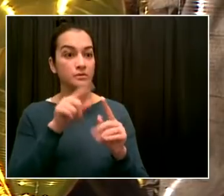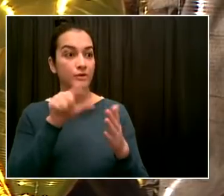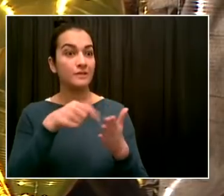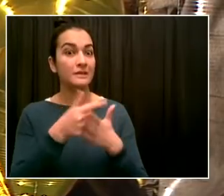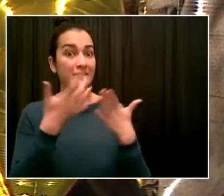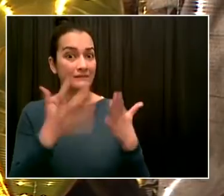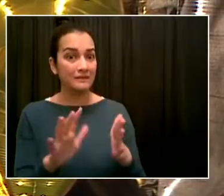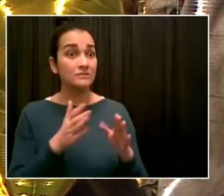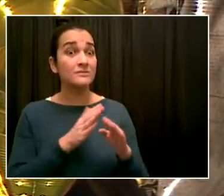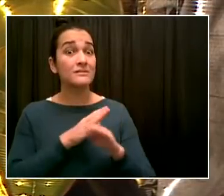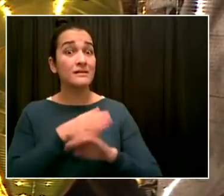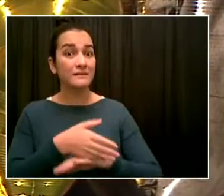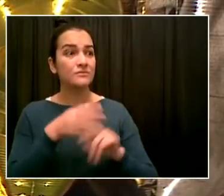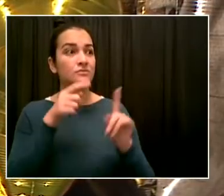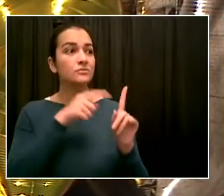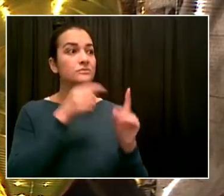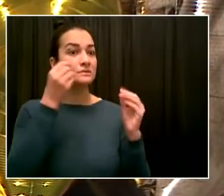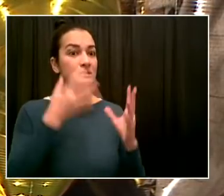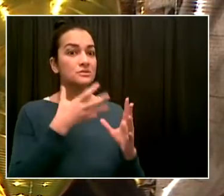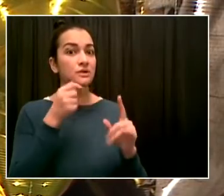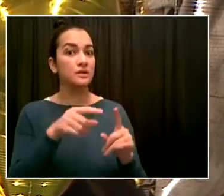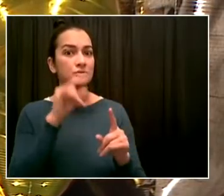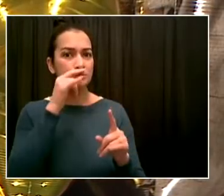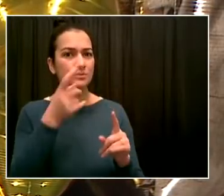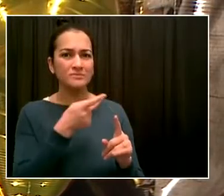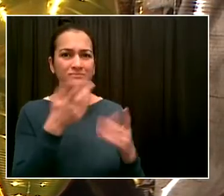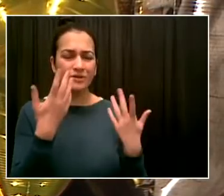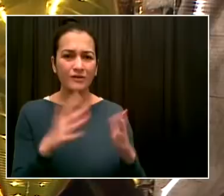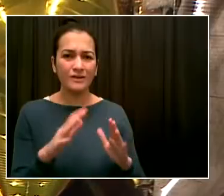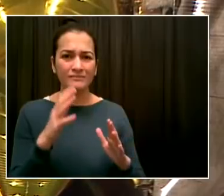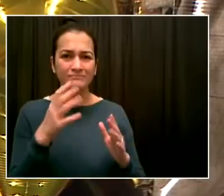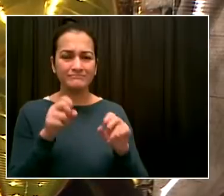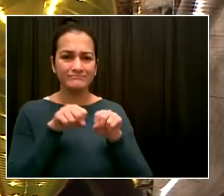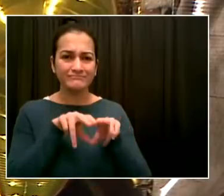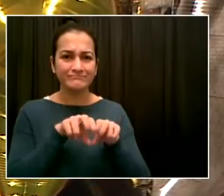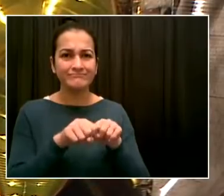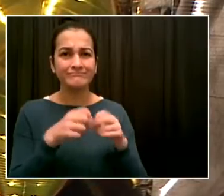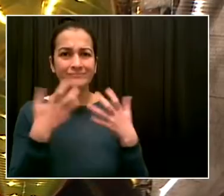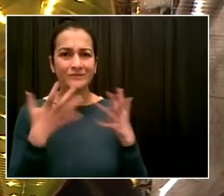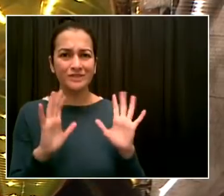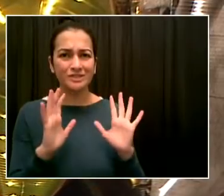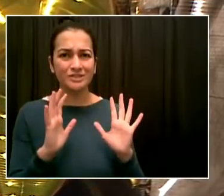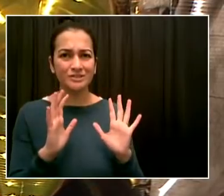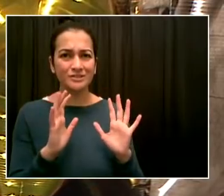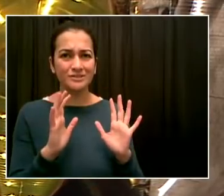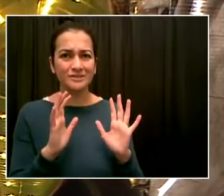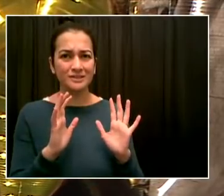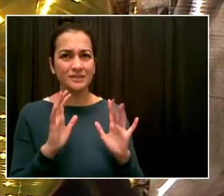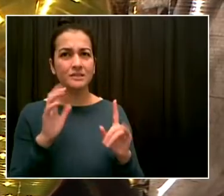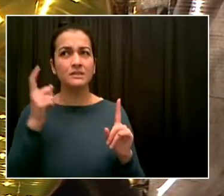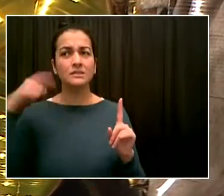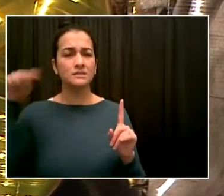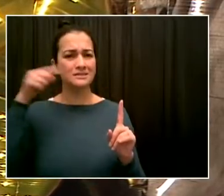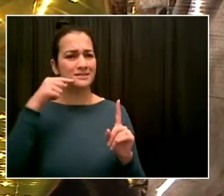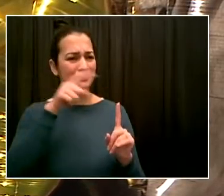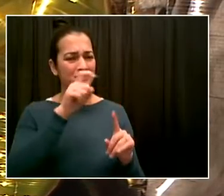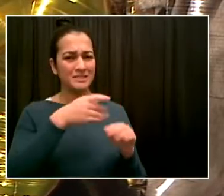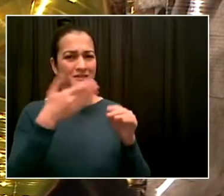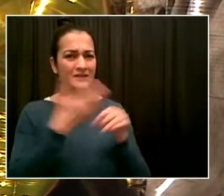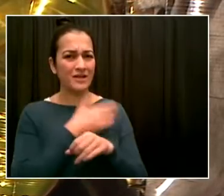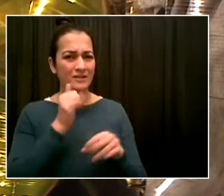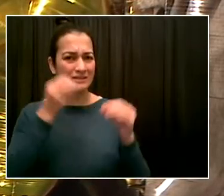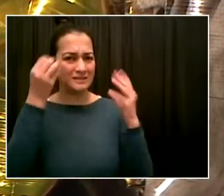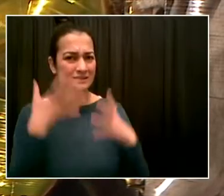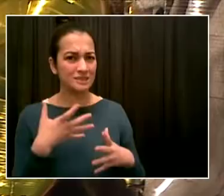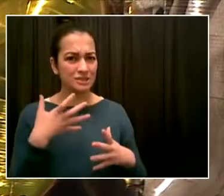teacher who was deemed a predator by a city agency is allowed back in, making, I think $135,000. So I wanted to get your take on it. And if you think there should be